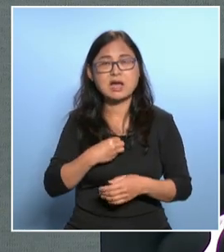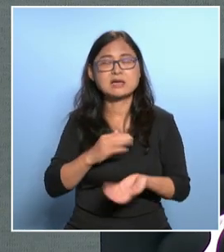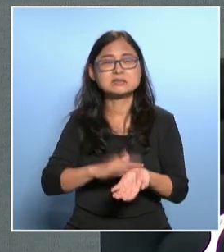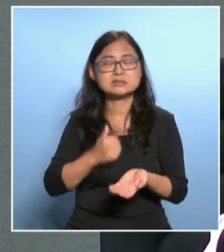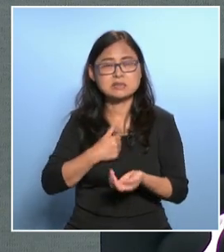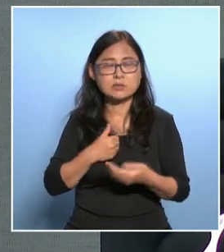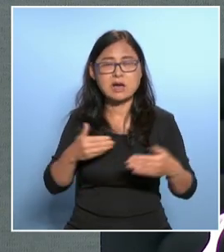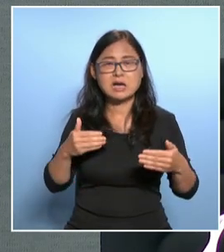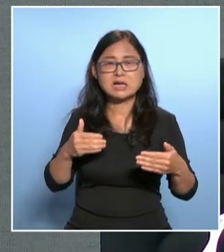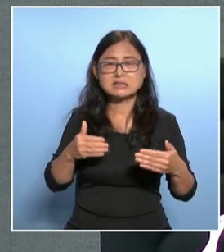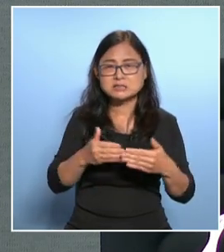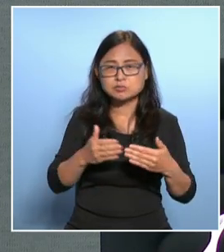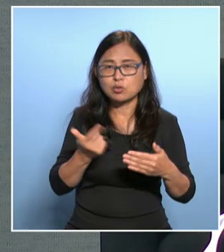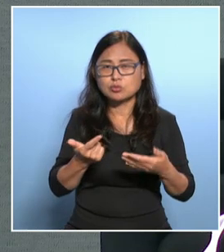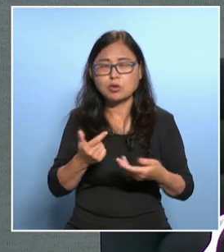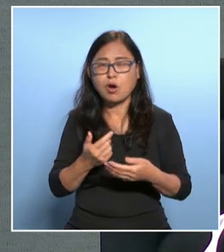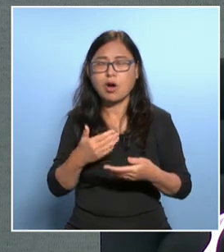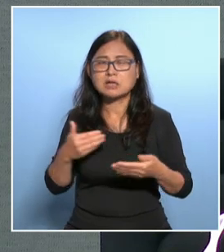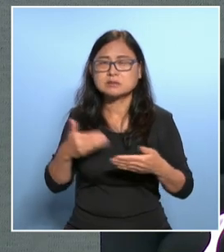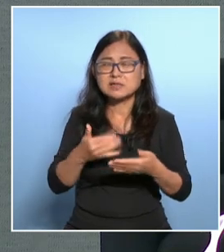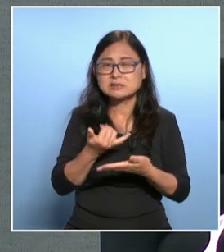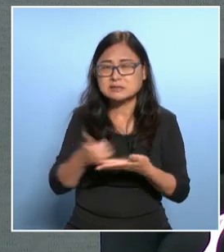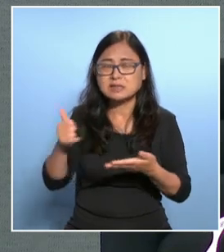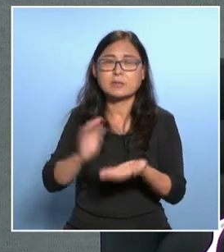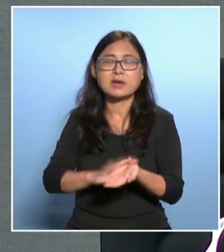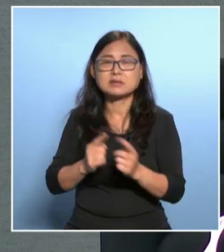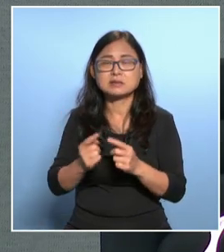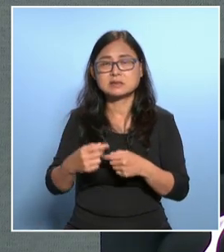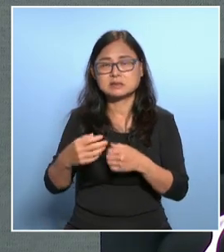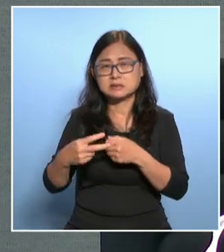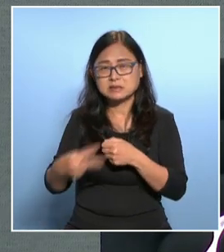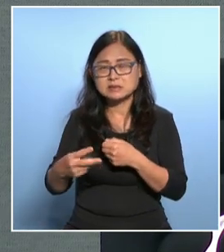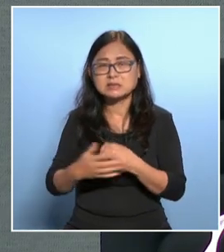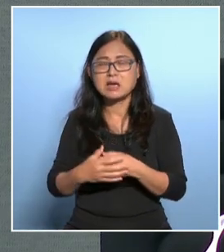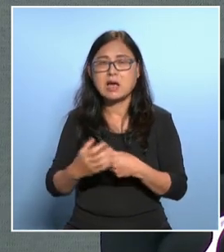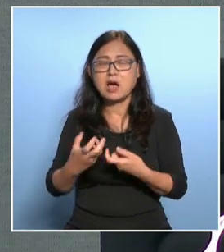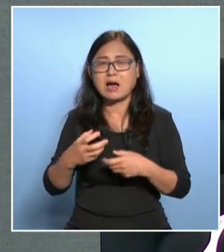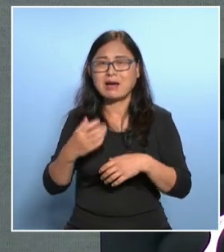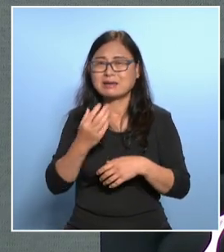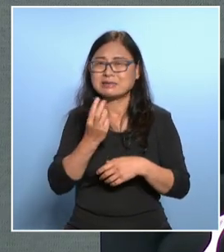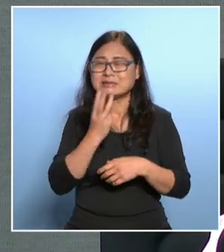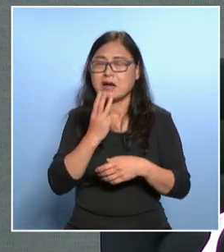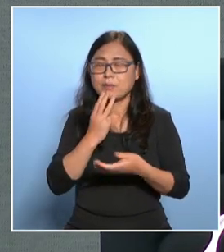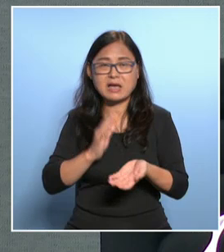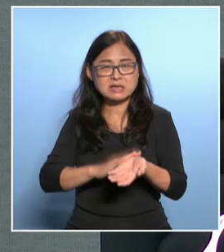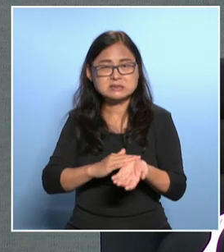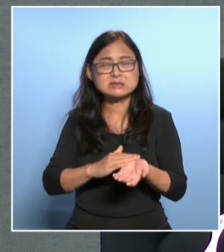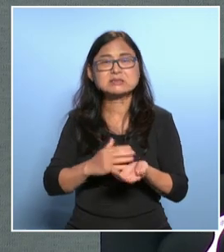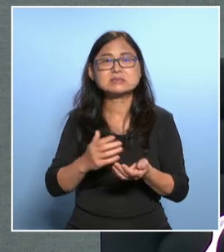there are a few specialist categories, such as